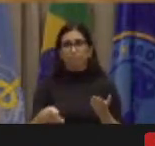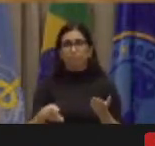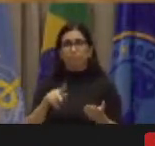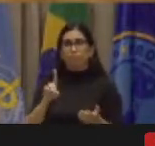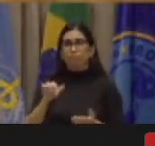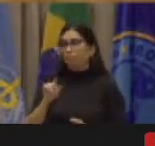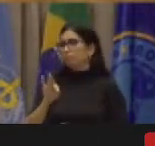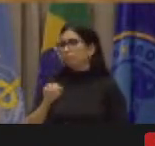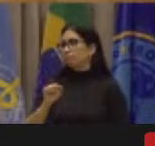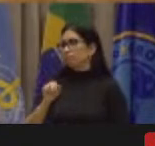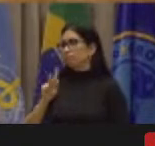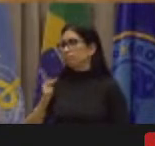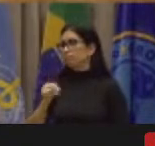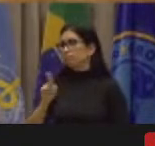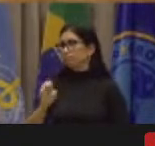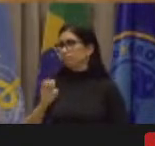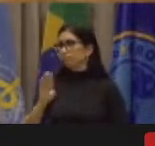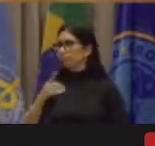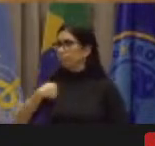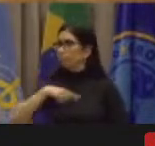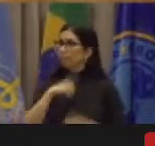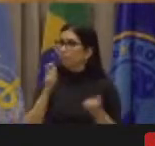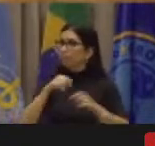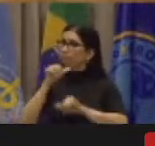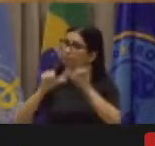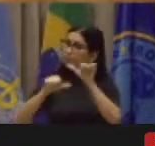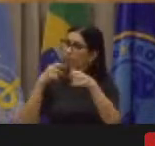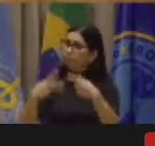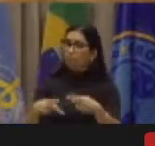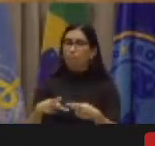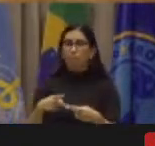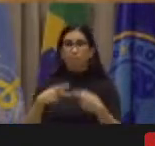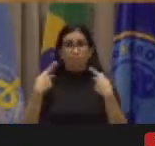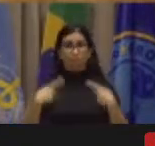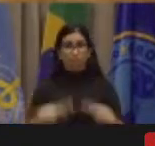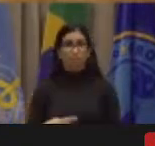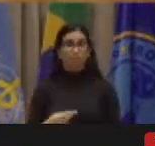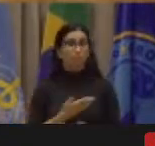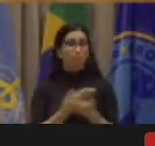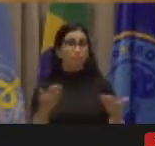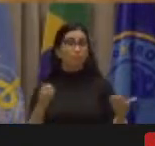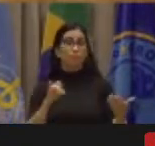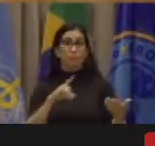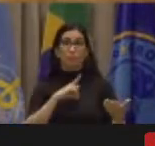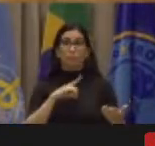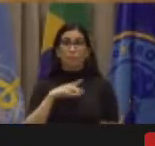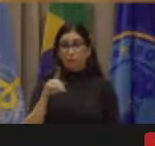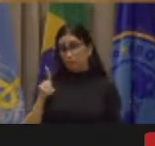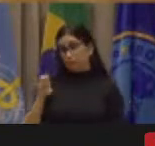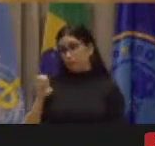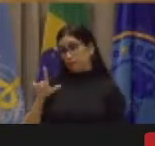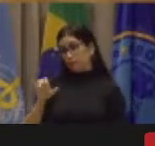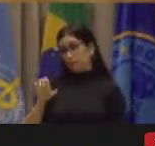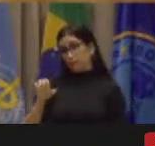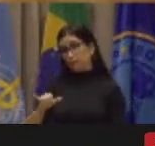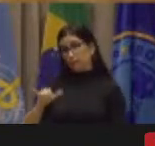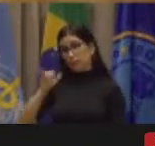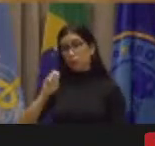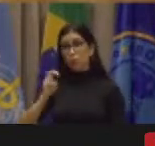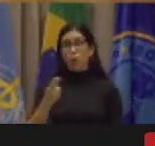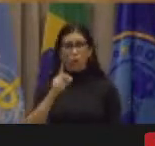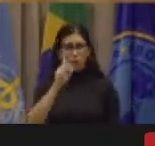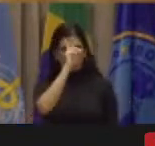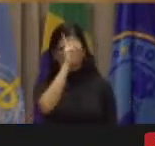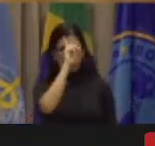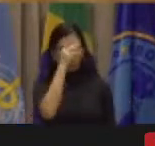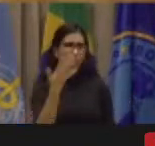go make it to the data hub, and how to make that a decision, be it